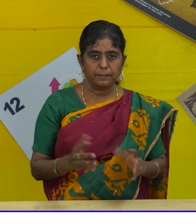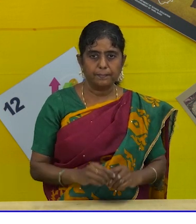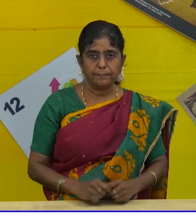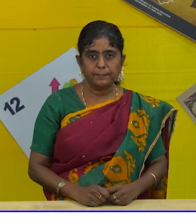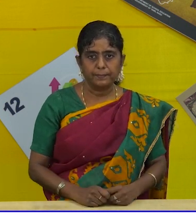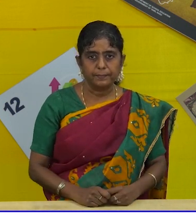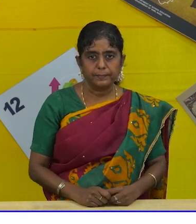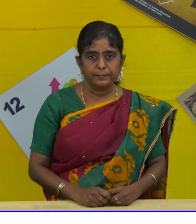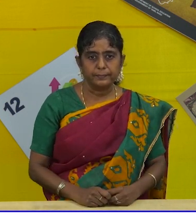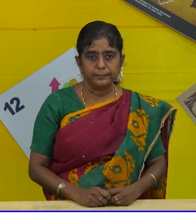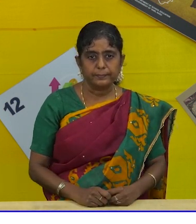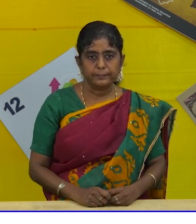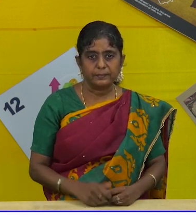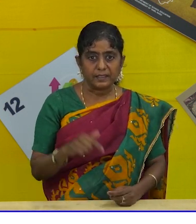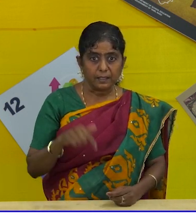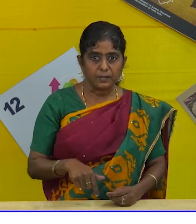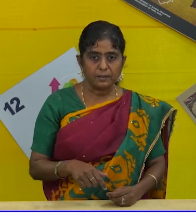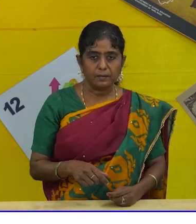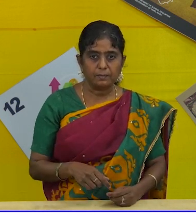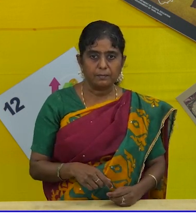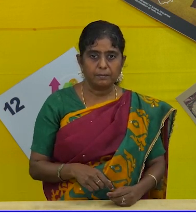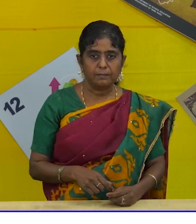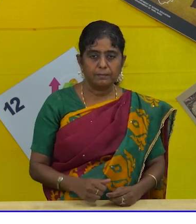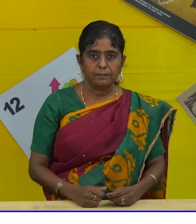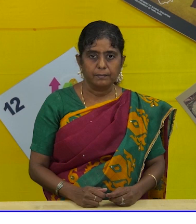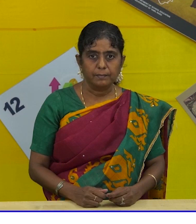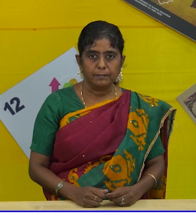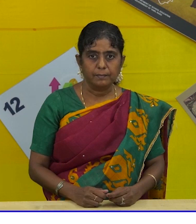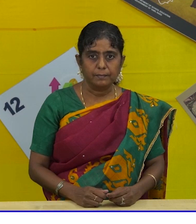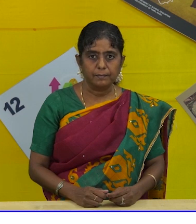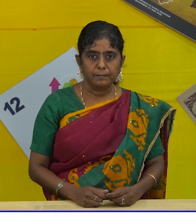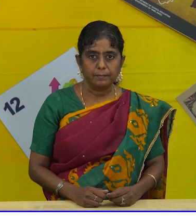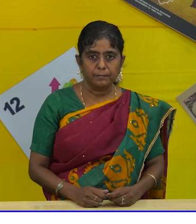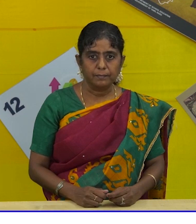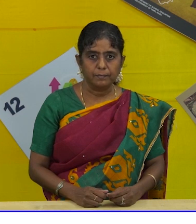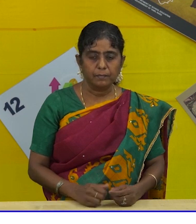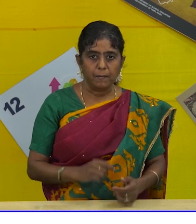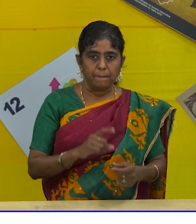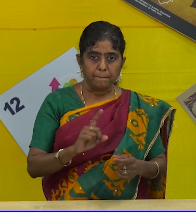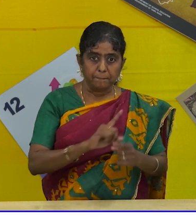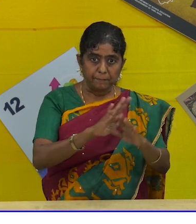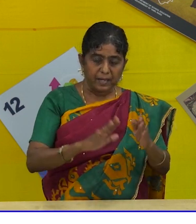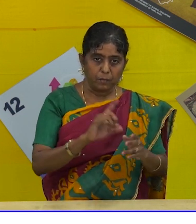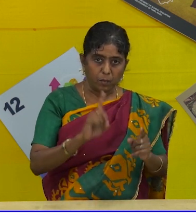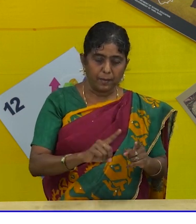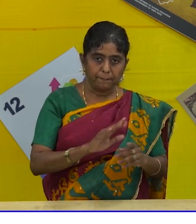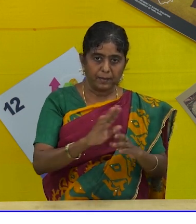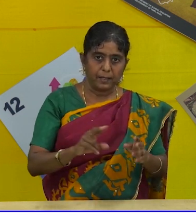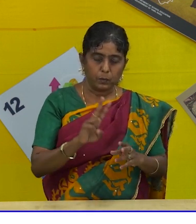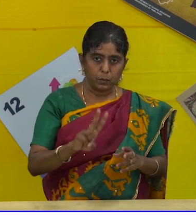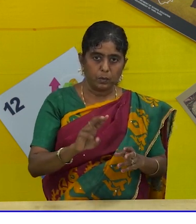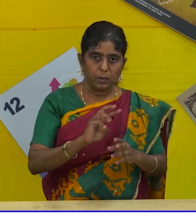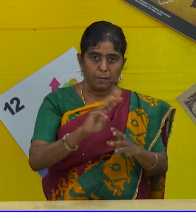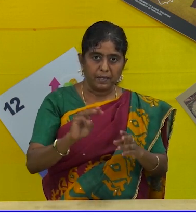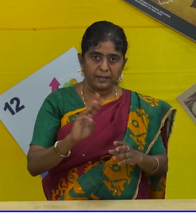no solution. Now see the third diagram. The plane 1, plane 2 and